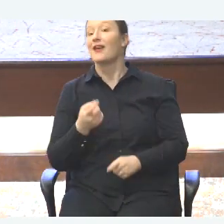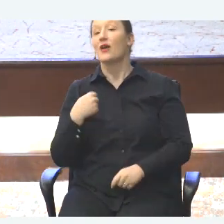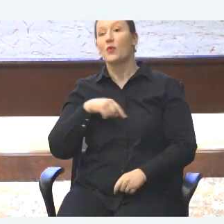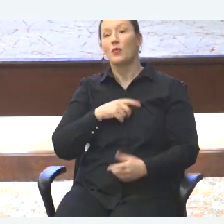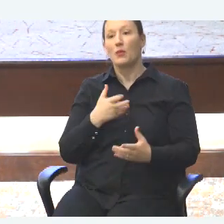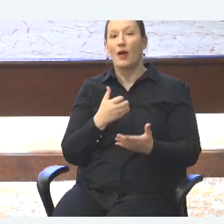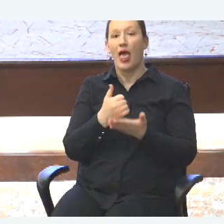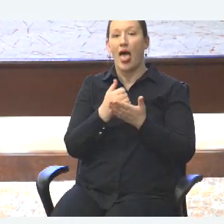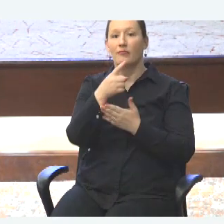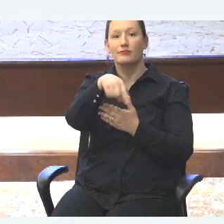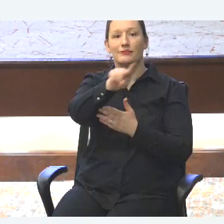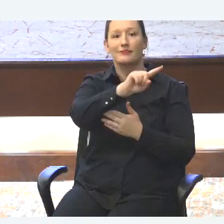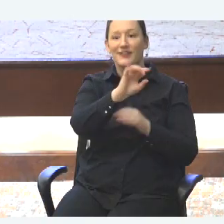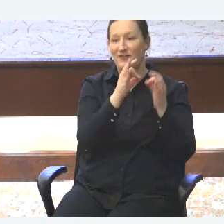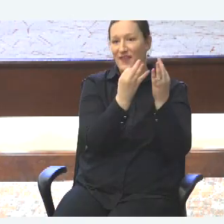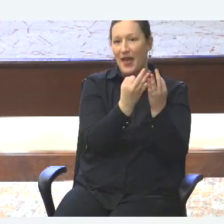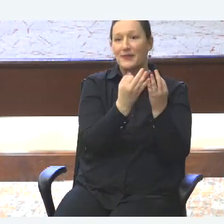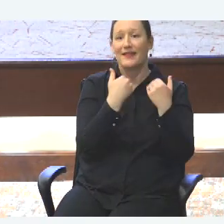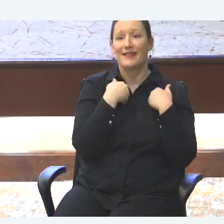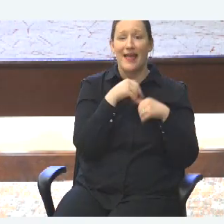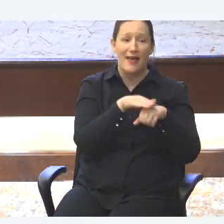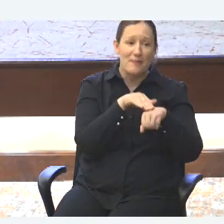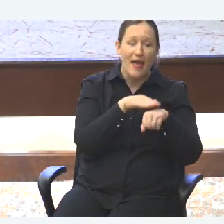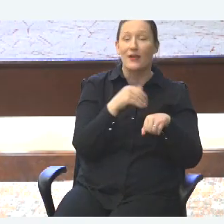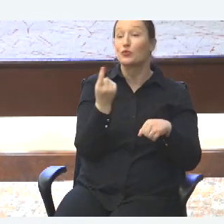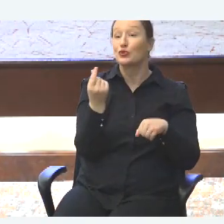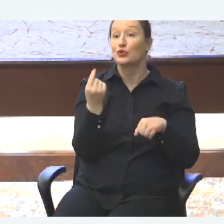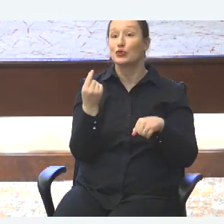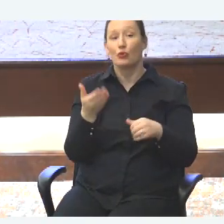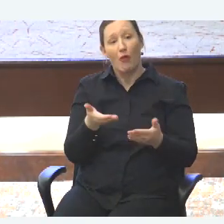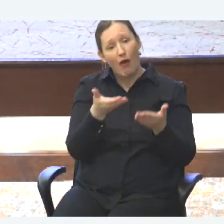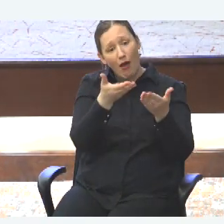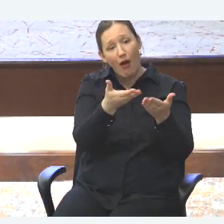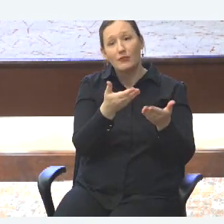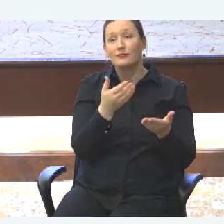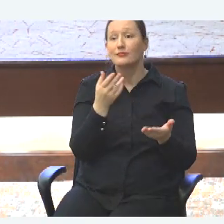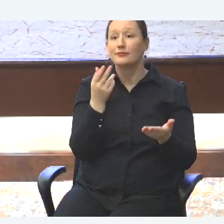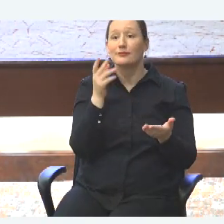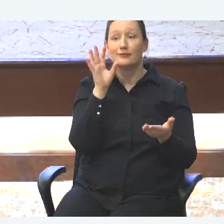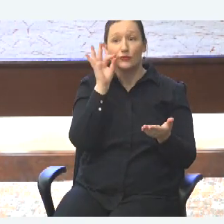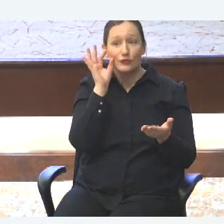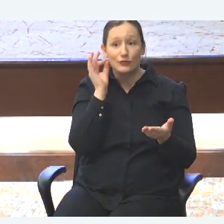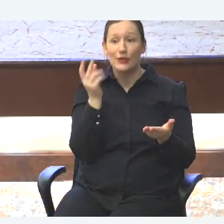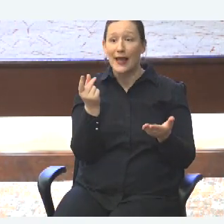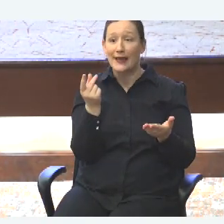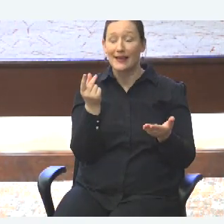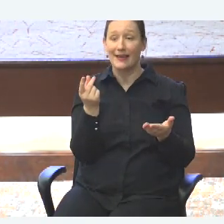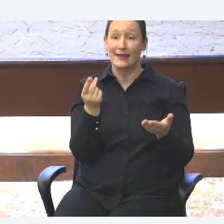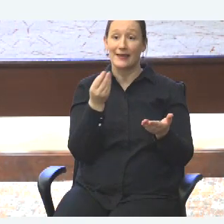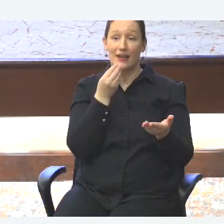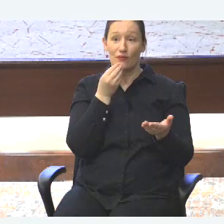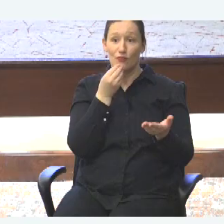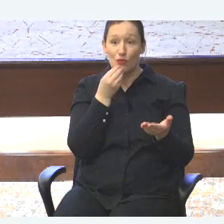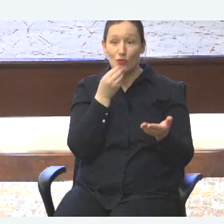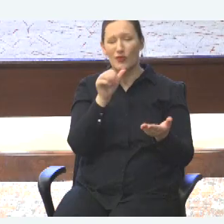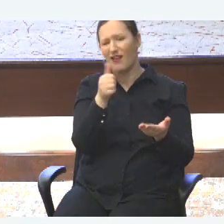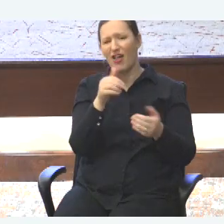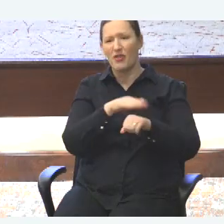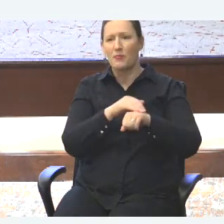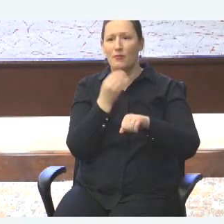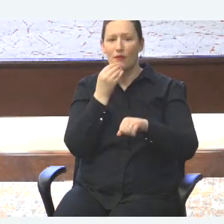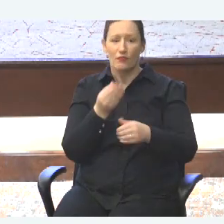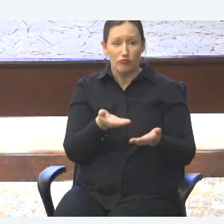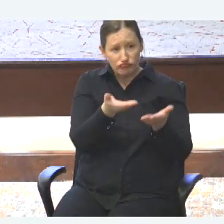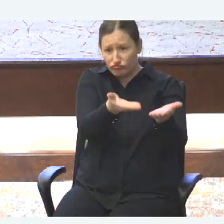we want to help keep families together. We offer dog food, cat food, litter, and other supplies if we have it at no cost. We're always in need